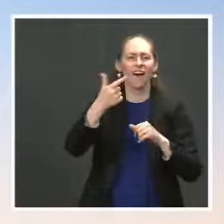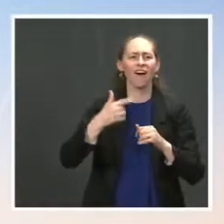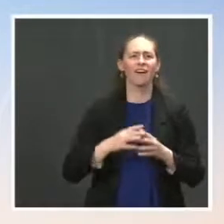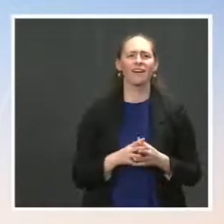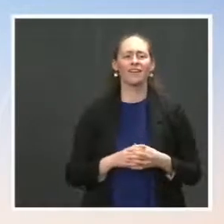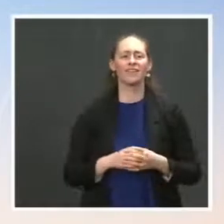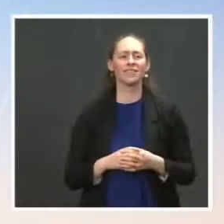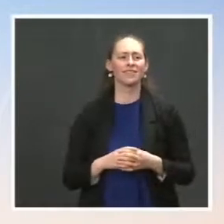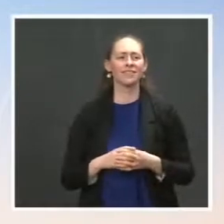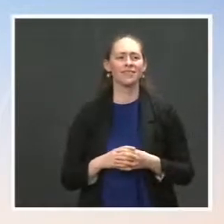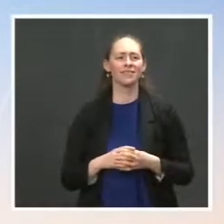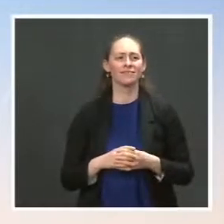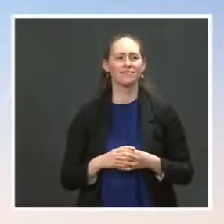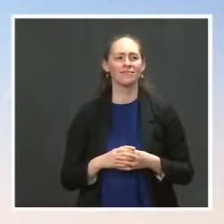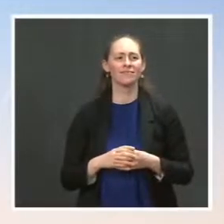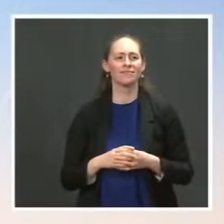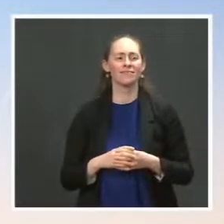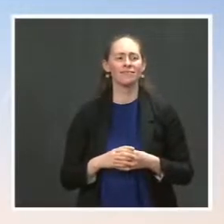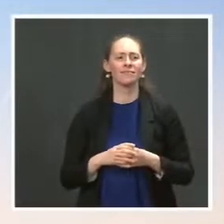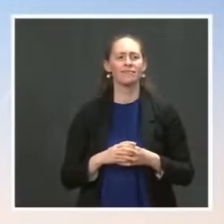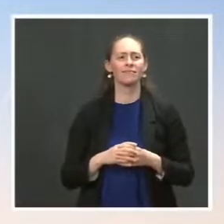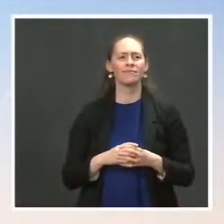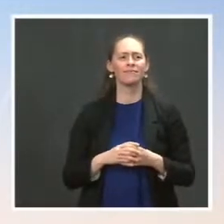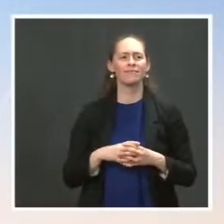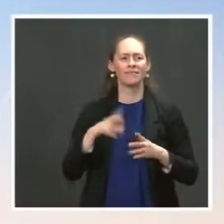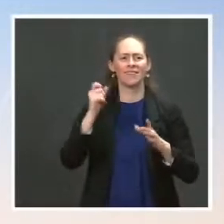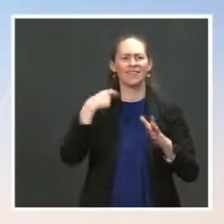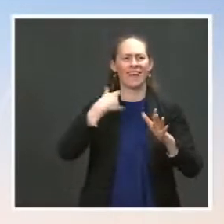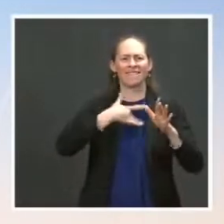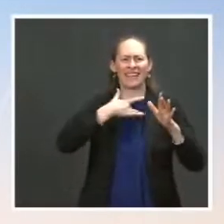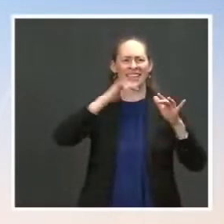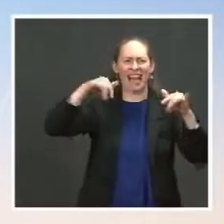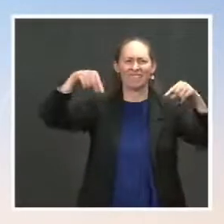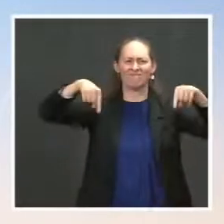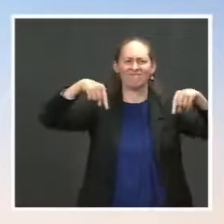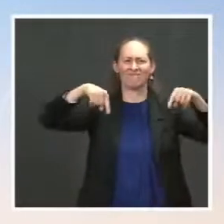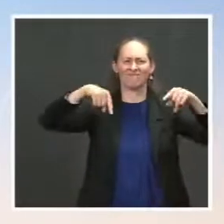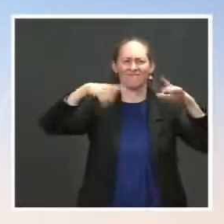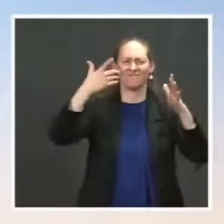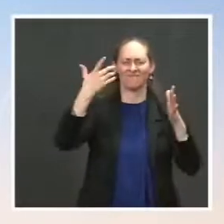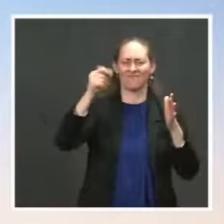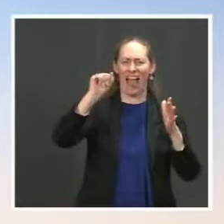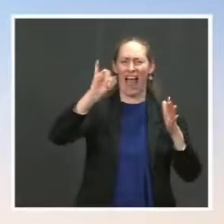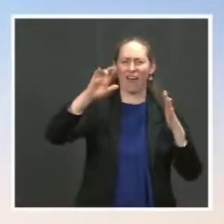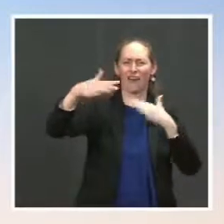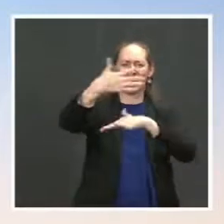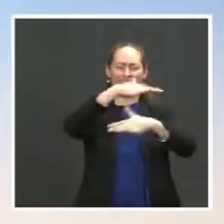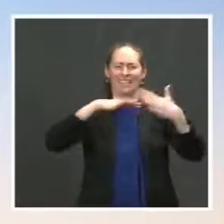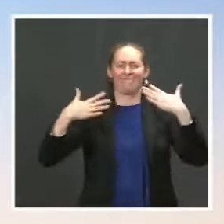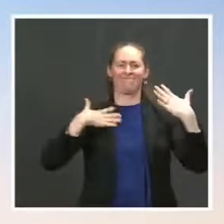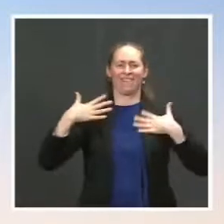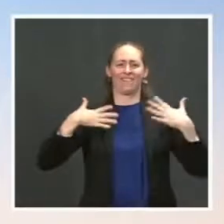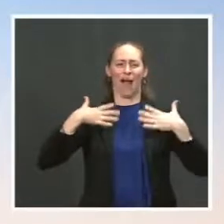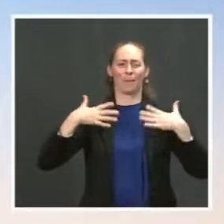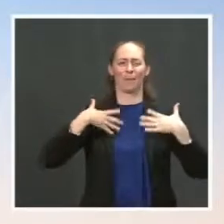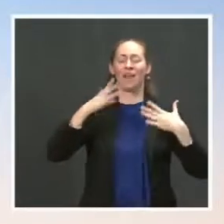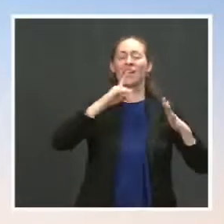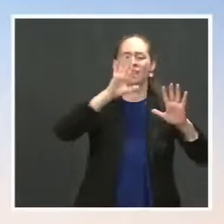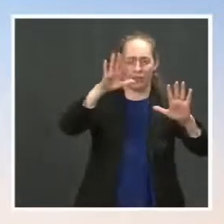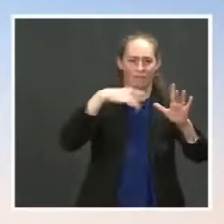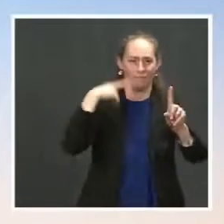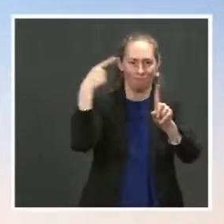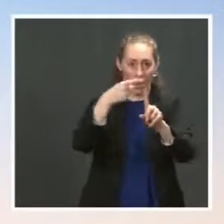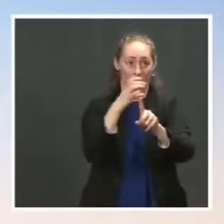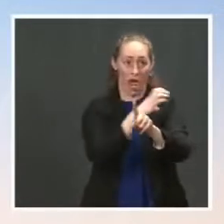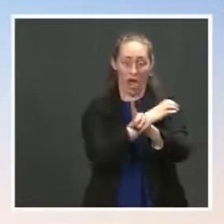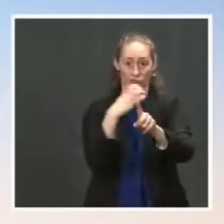It had a dog feeling in the air today. The speech to Congress. You did a week ahead.